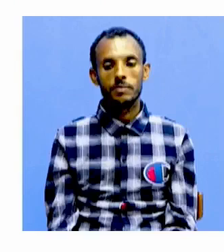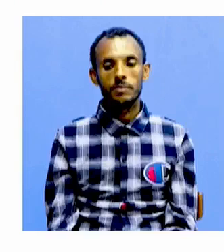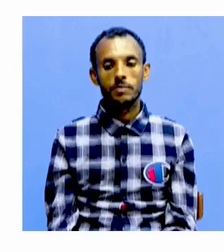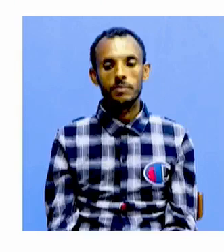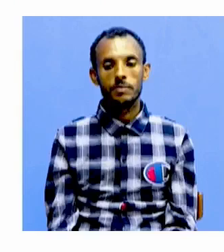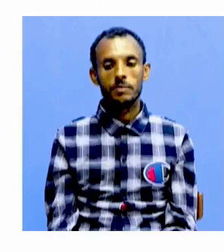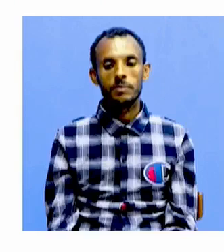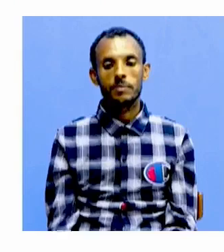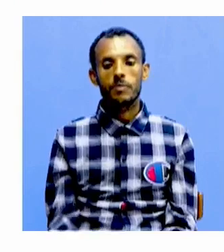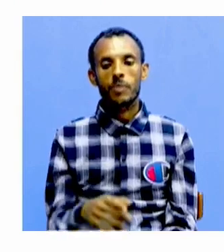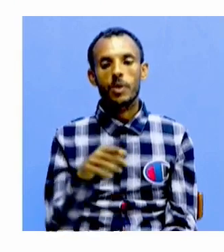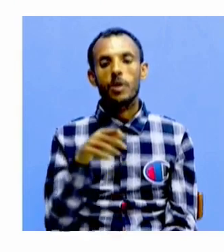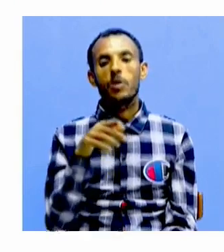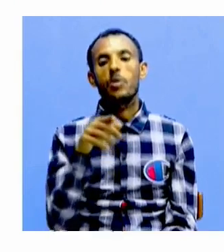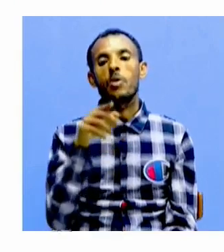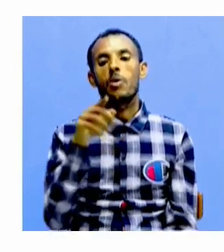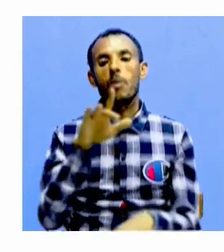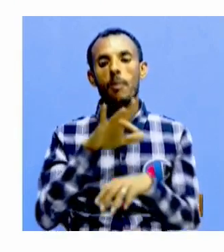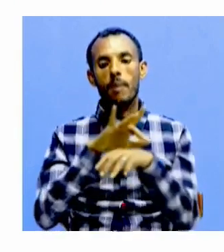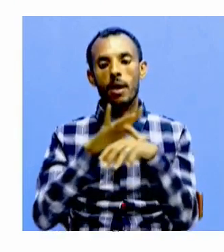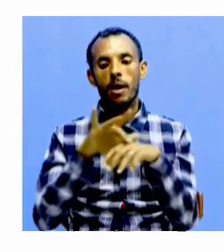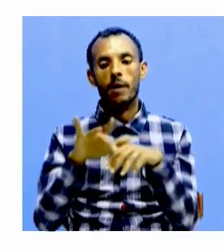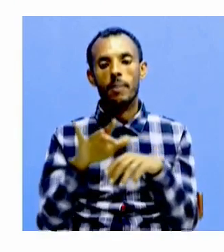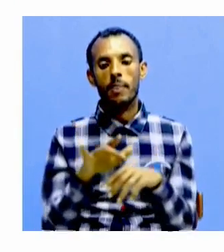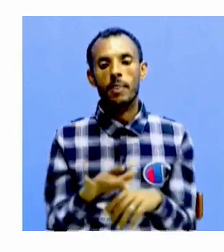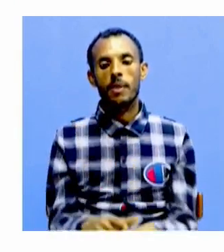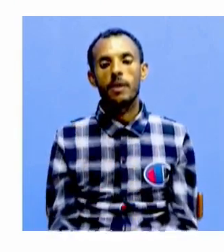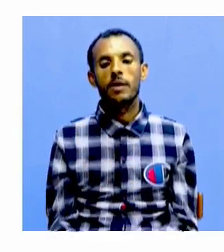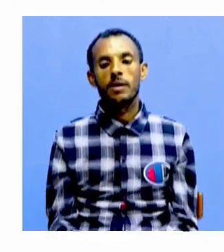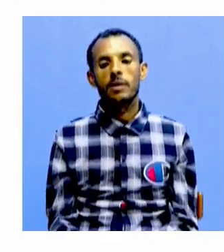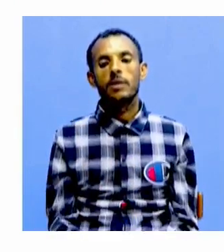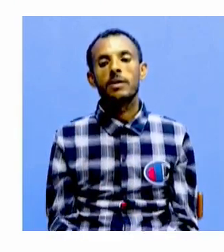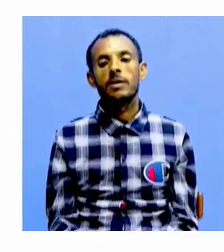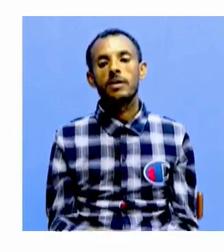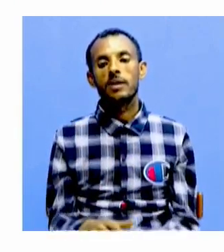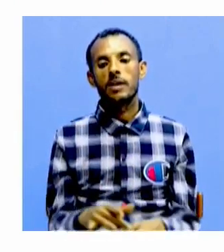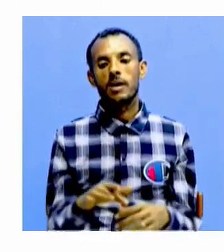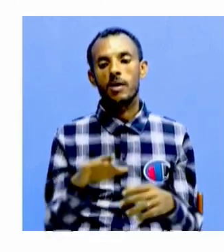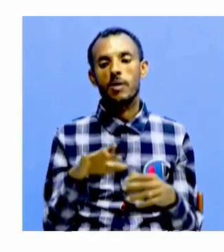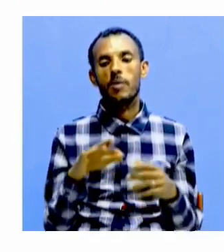you blank contact